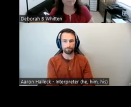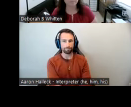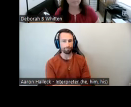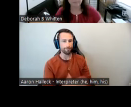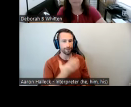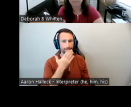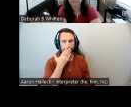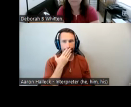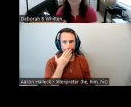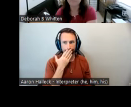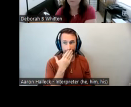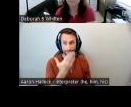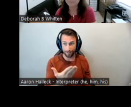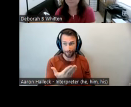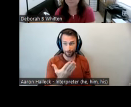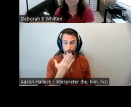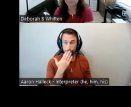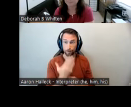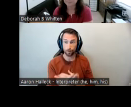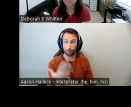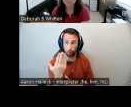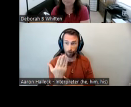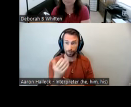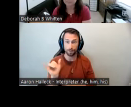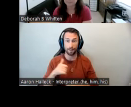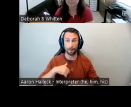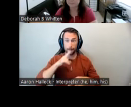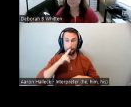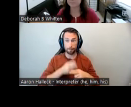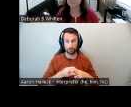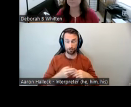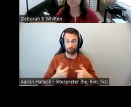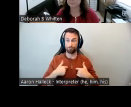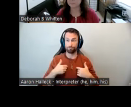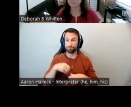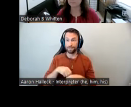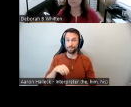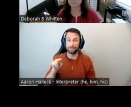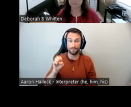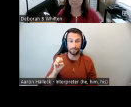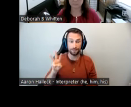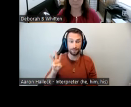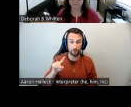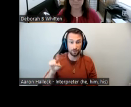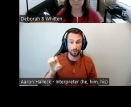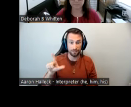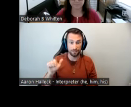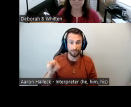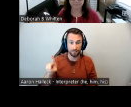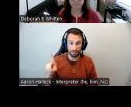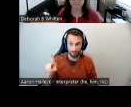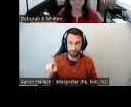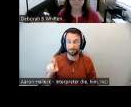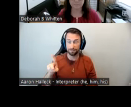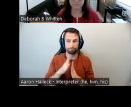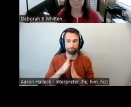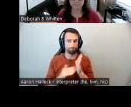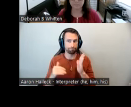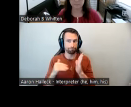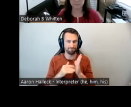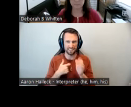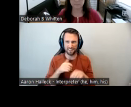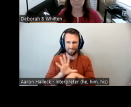everyone. And I say good morning because, as Mitch mentioned, I am in New Zealand right now, and you can see behind me it's 5 o'clock in the morning. So I